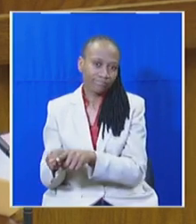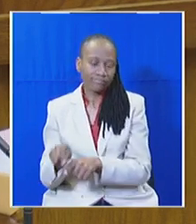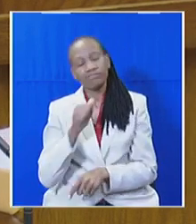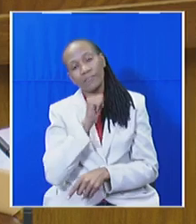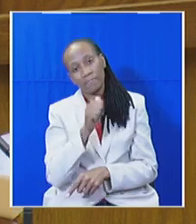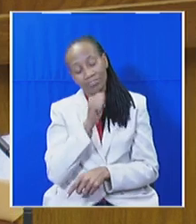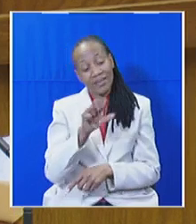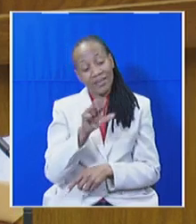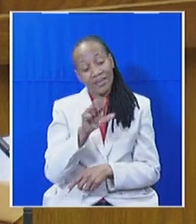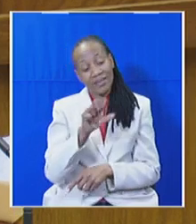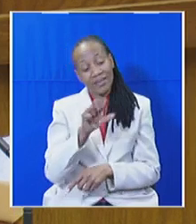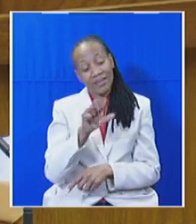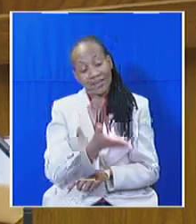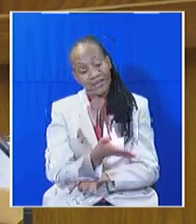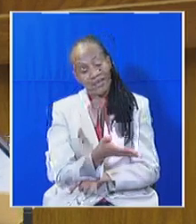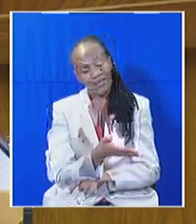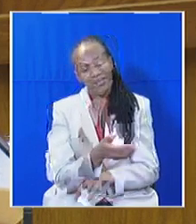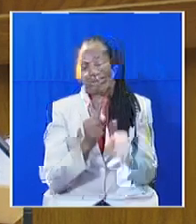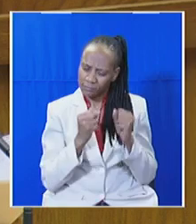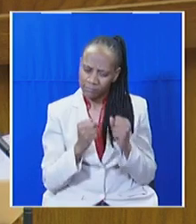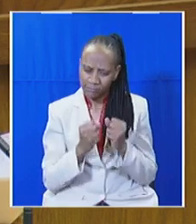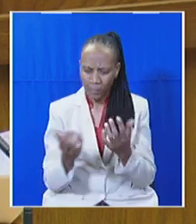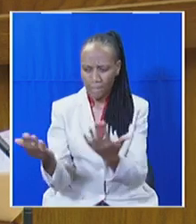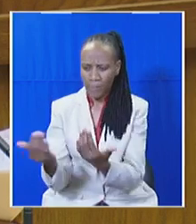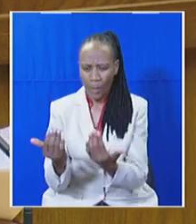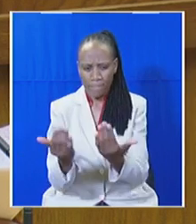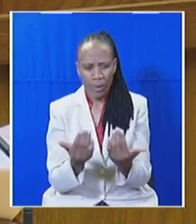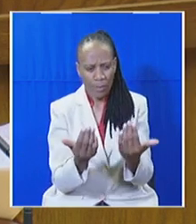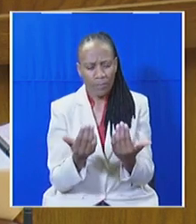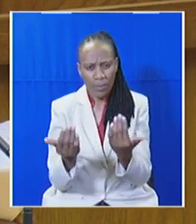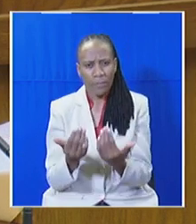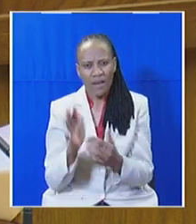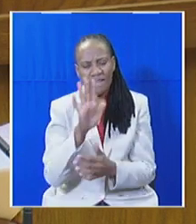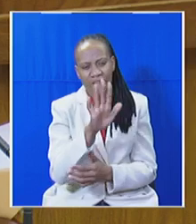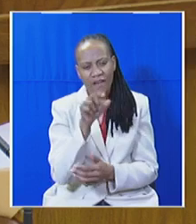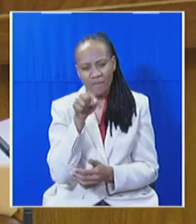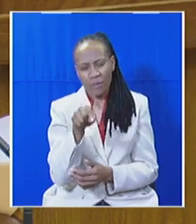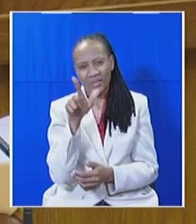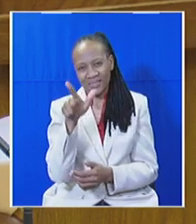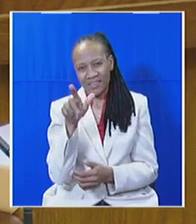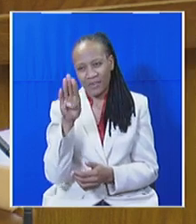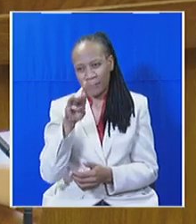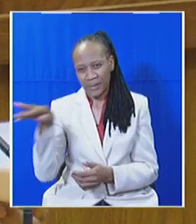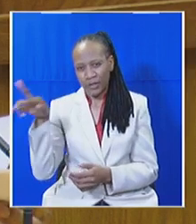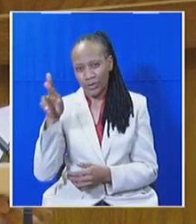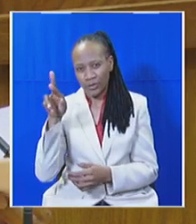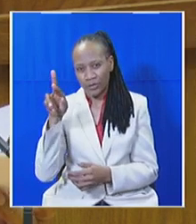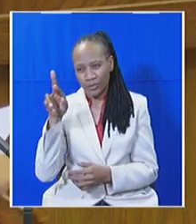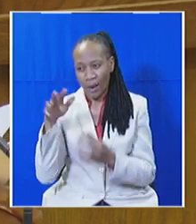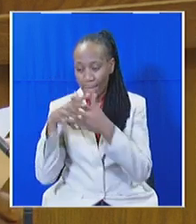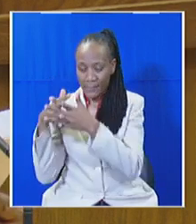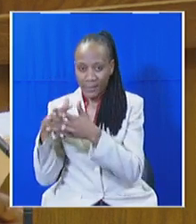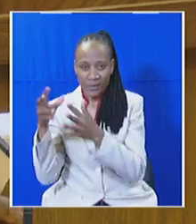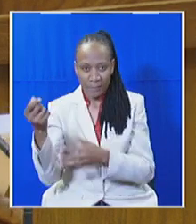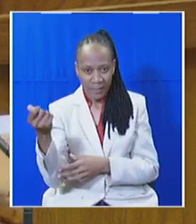Nevertheless, South Africa attracted a substantial 5.7 billion US dollars